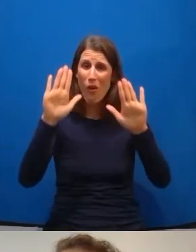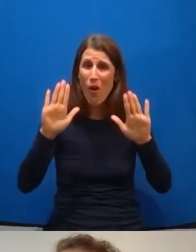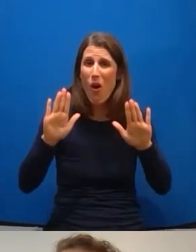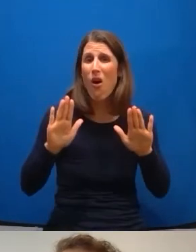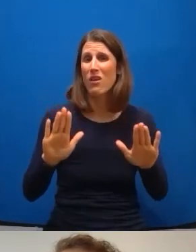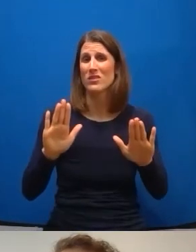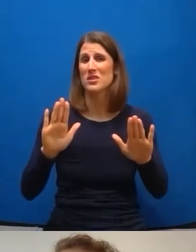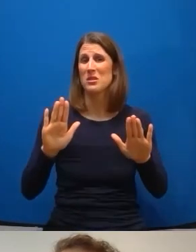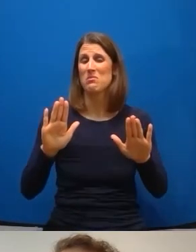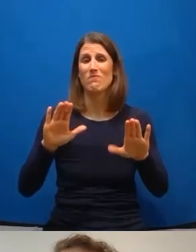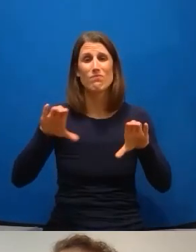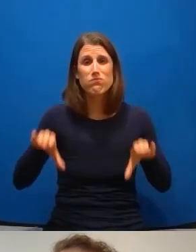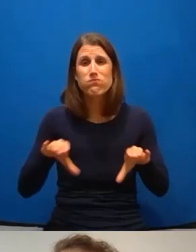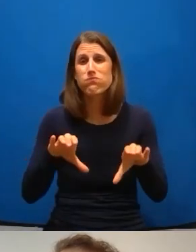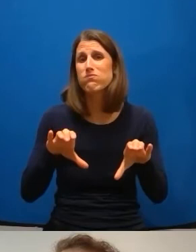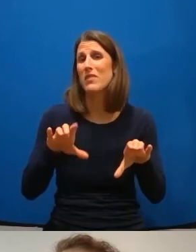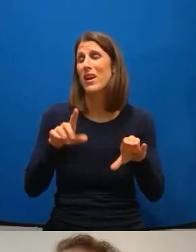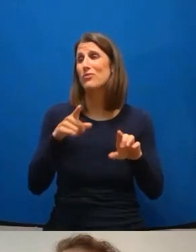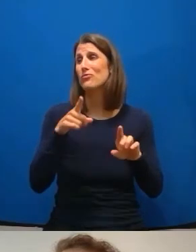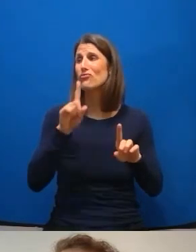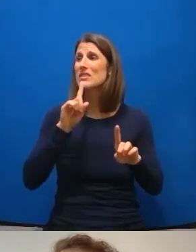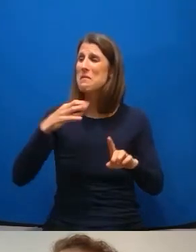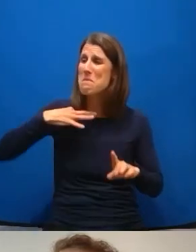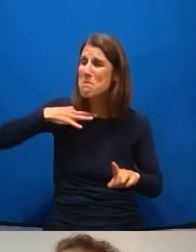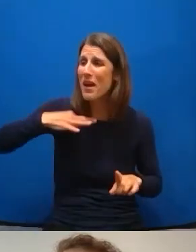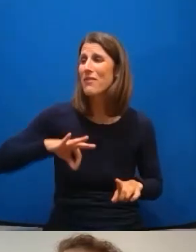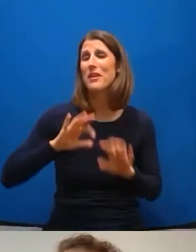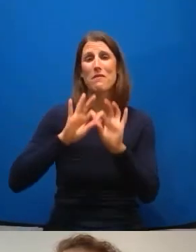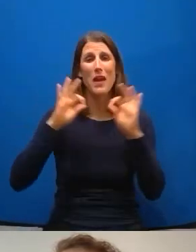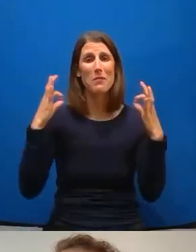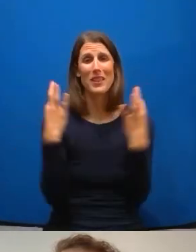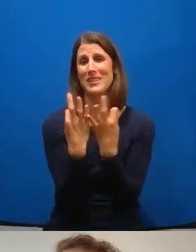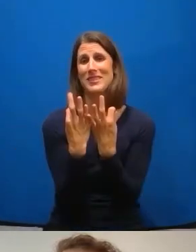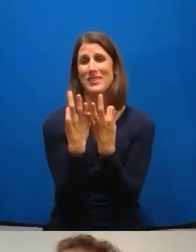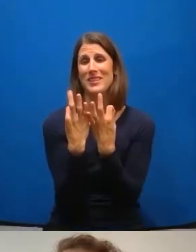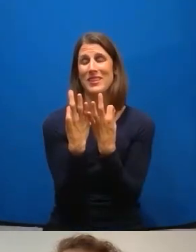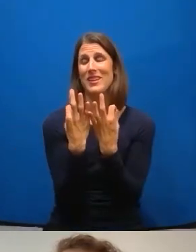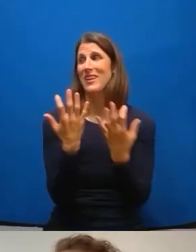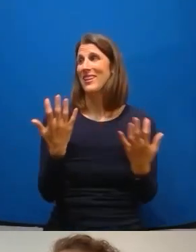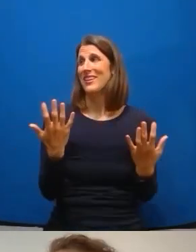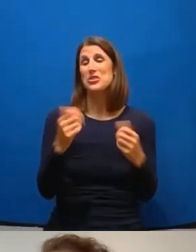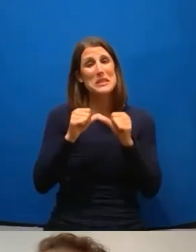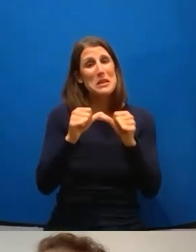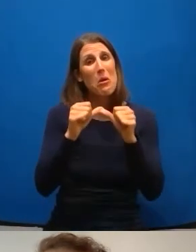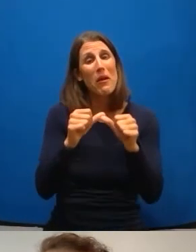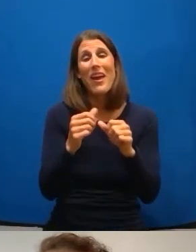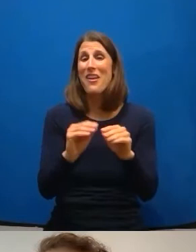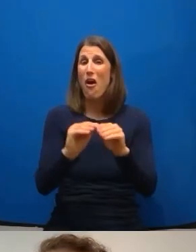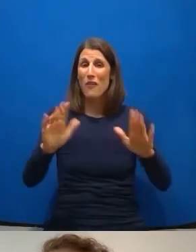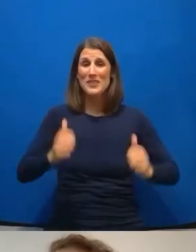just keep on keeping on, and clearly life is very unpredictable, so who knows what we're going to need to use